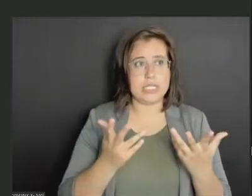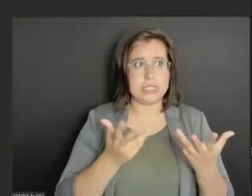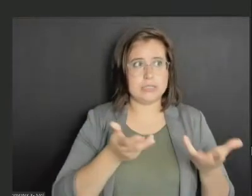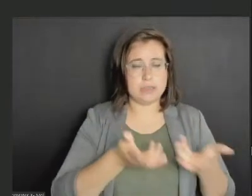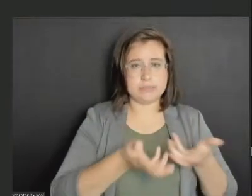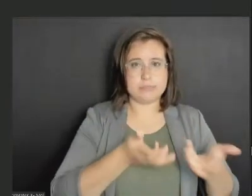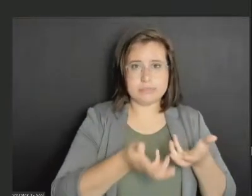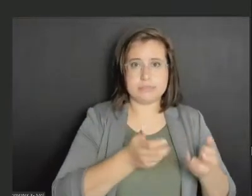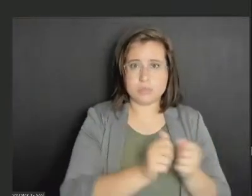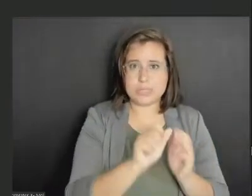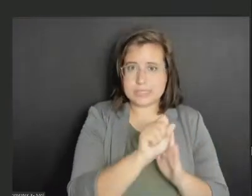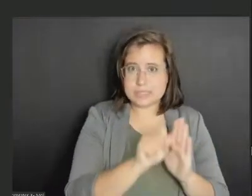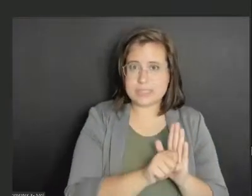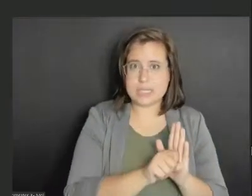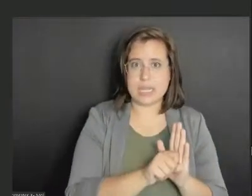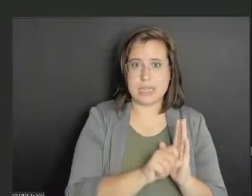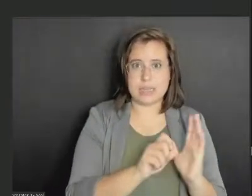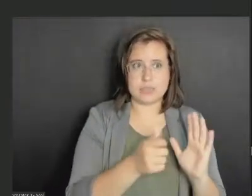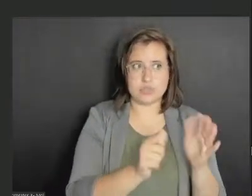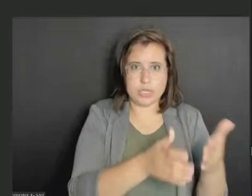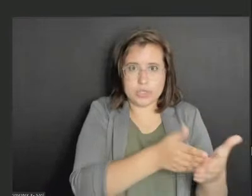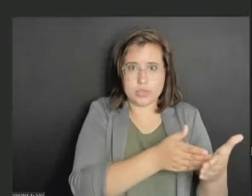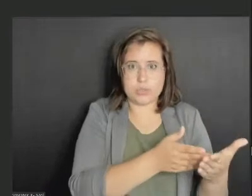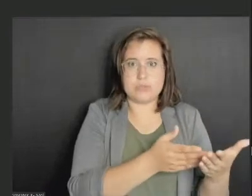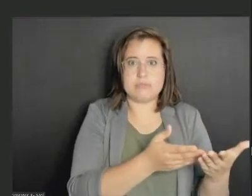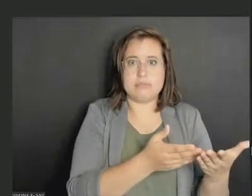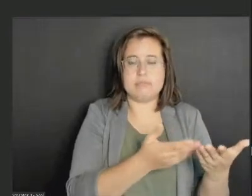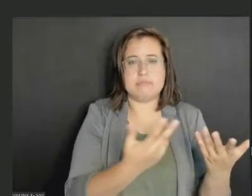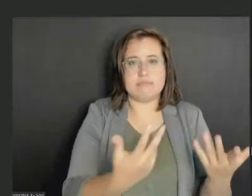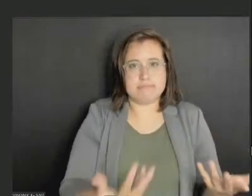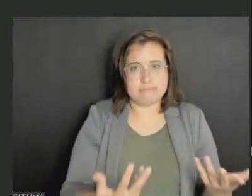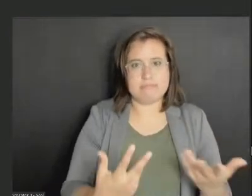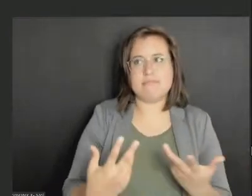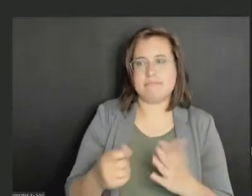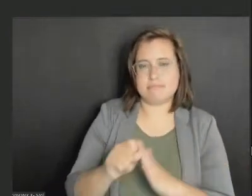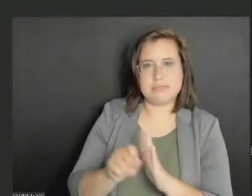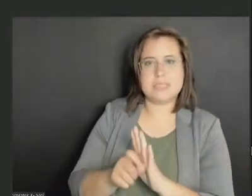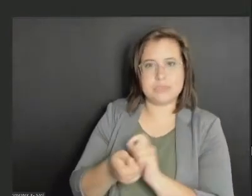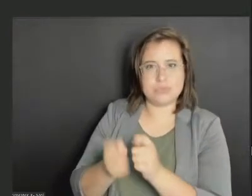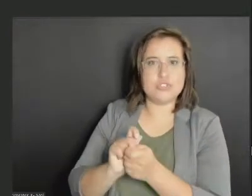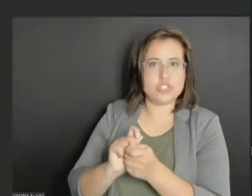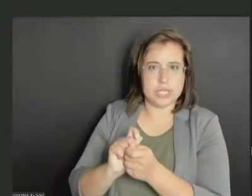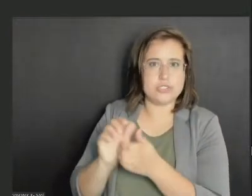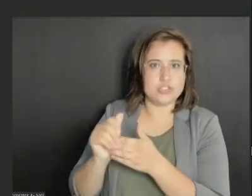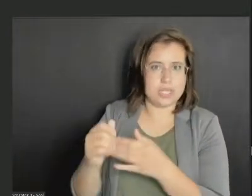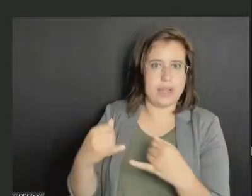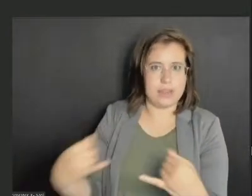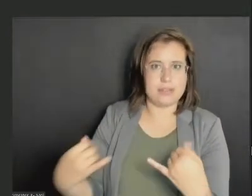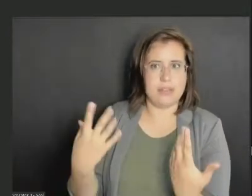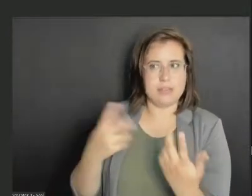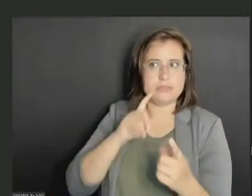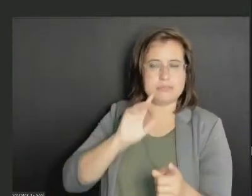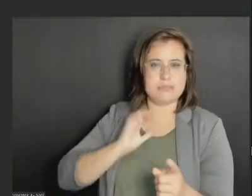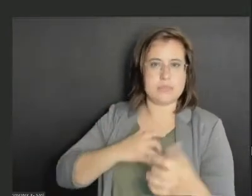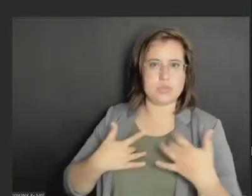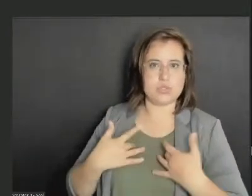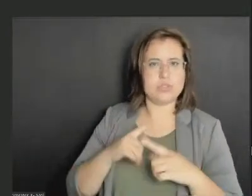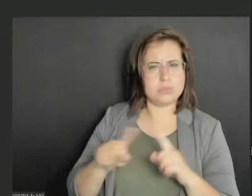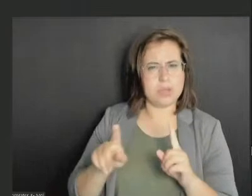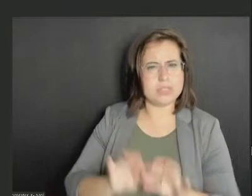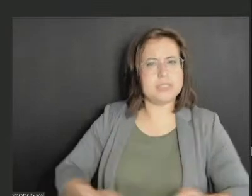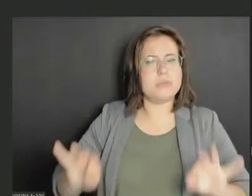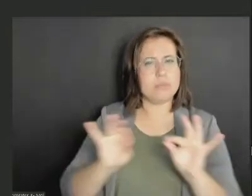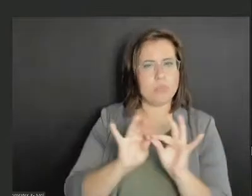state, to its credit, the state changed their guidelines in response to our concerns. But I just want to lift up the importance of